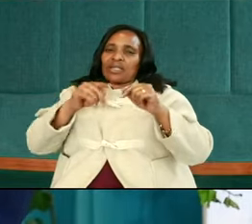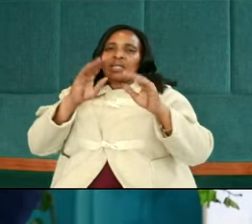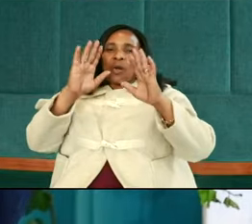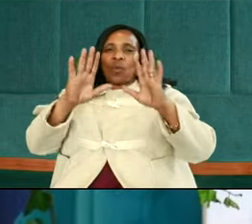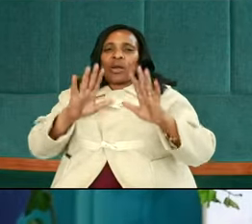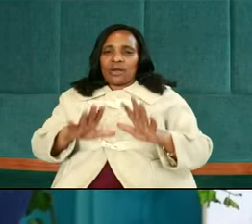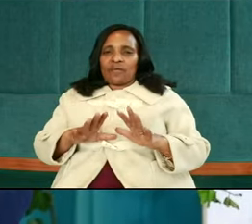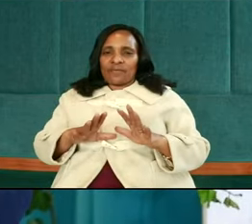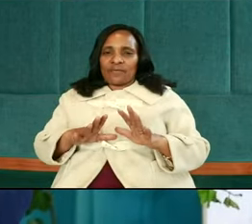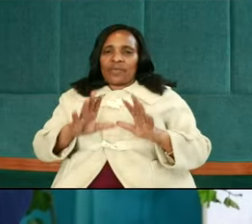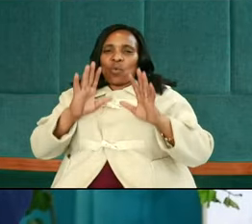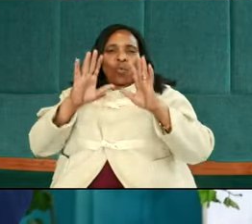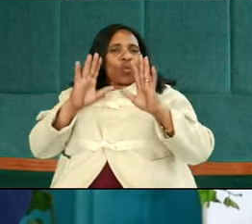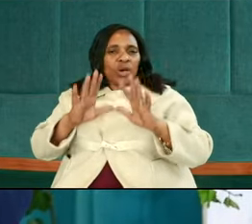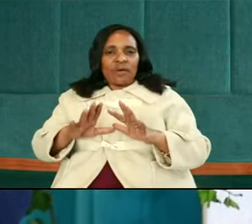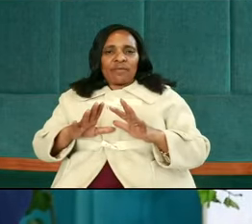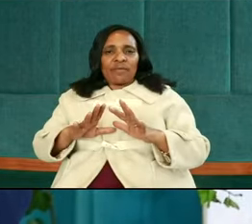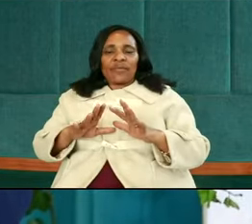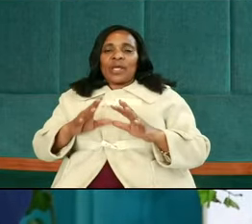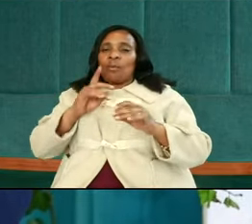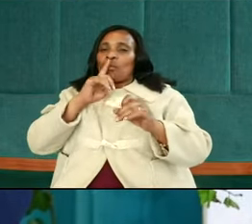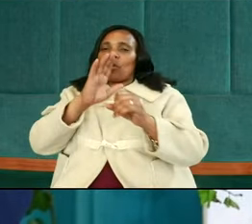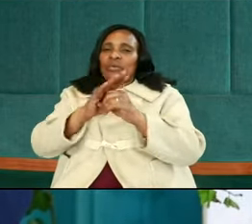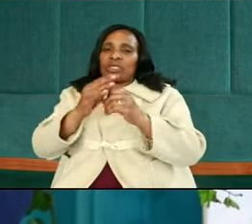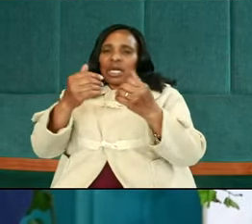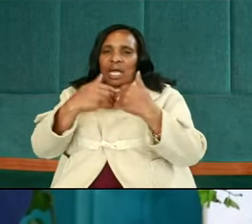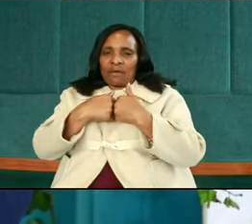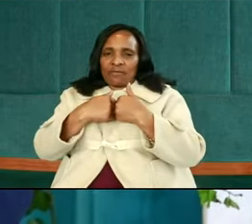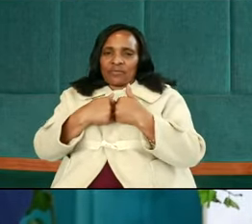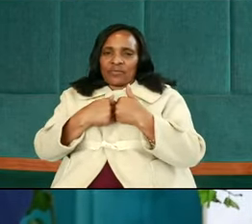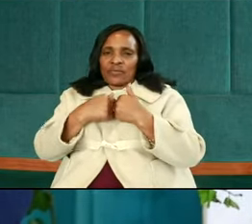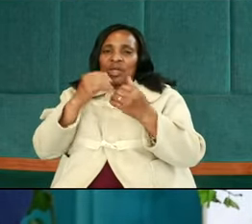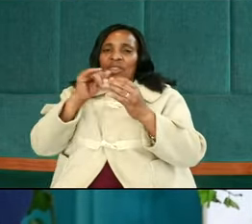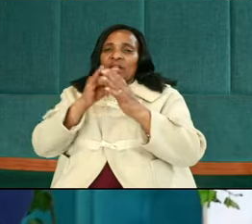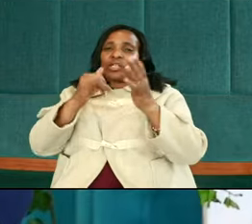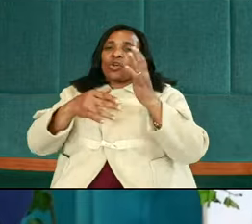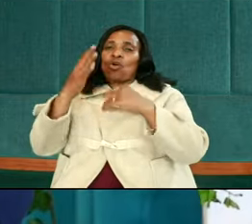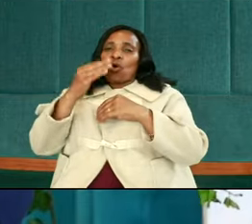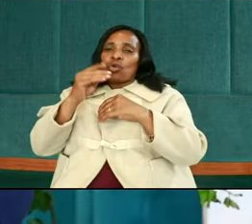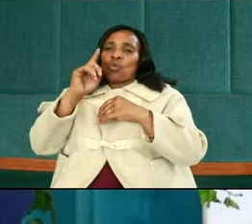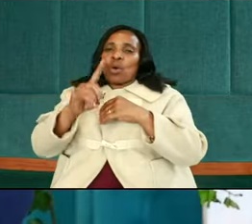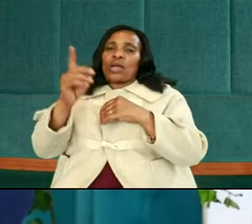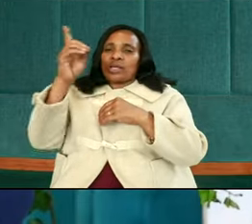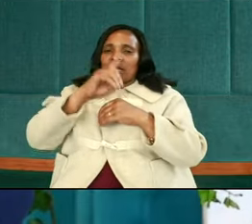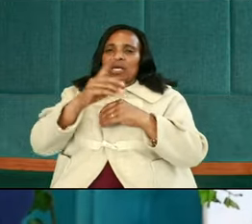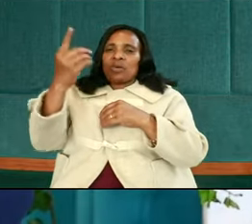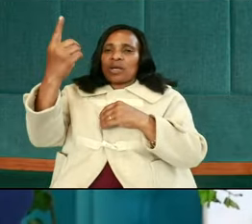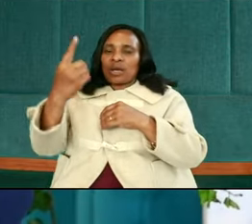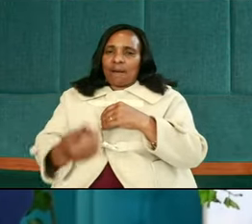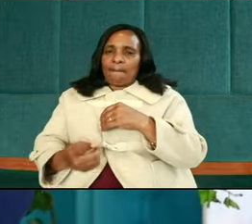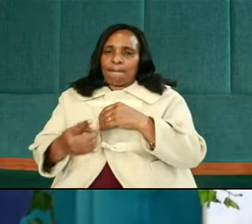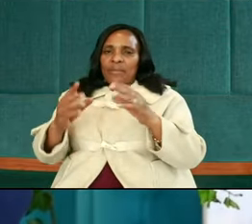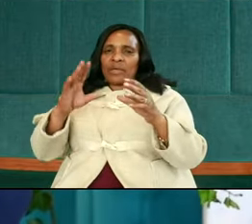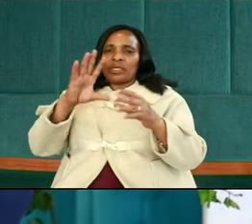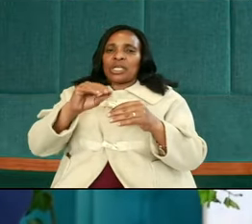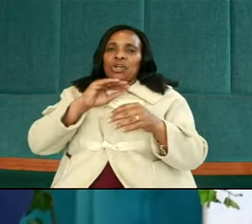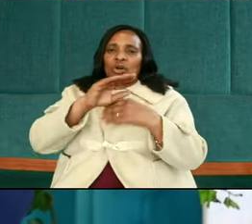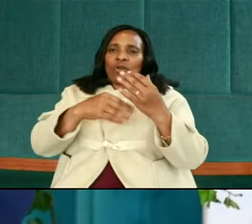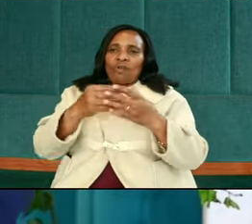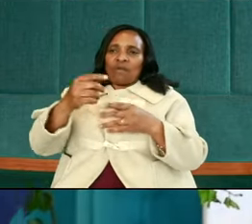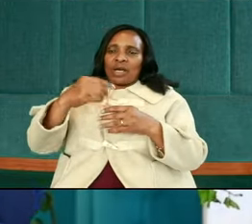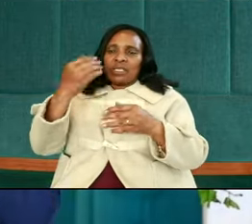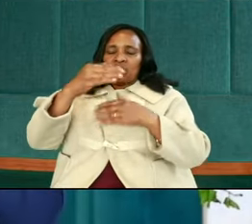wonderful, wonderful, wonderful promise that we have, that God will come one day and take all of us to heaven.